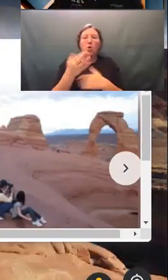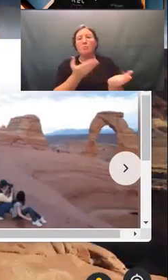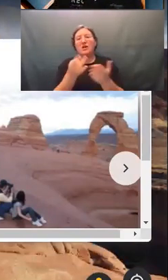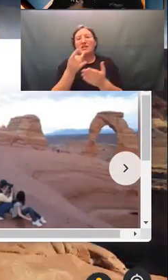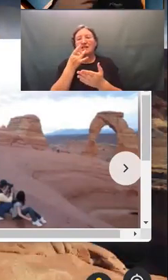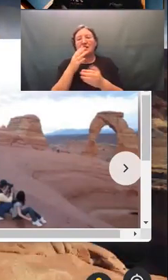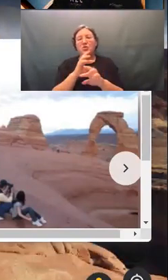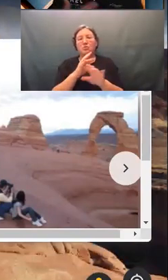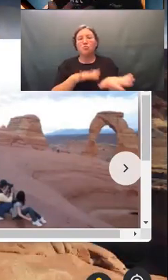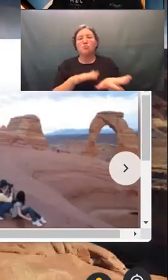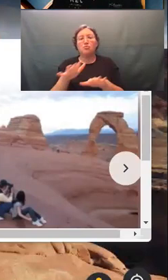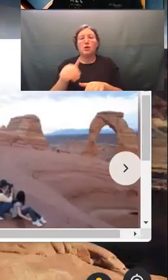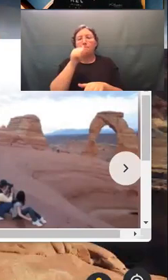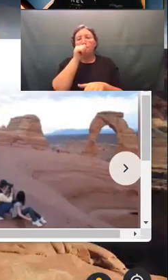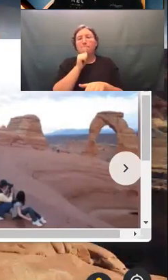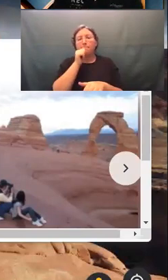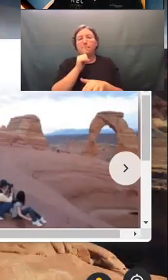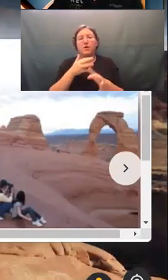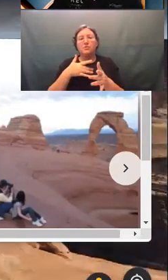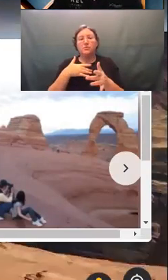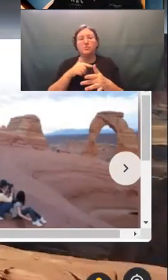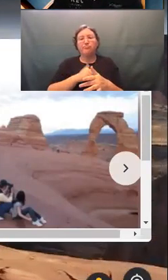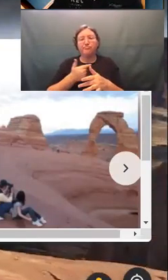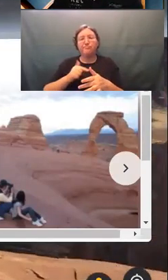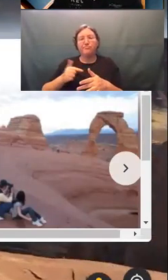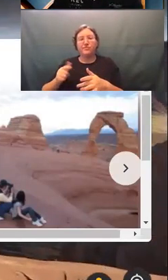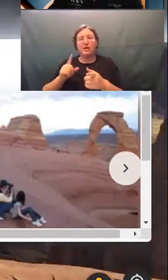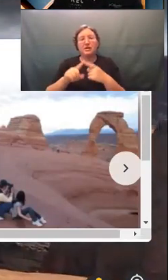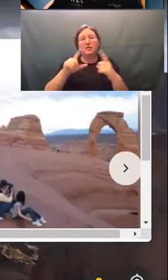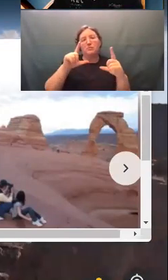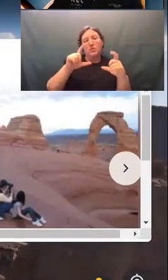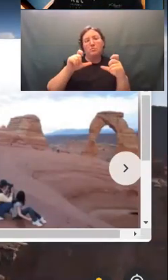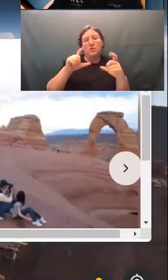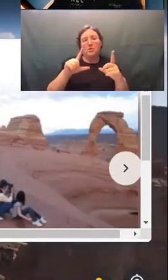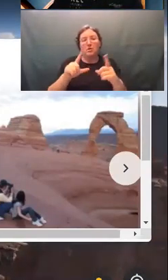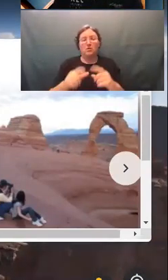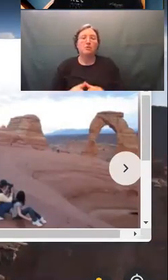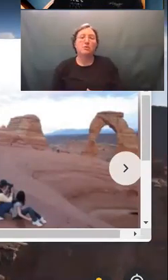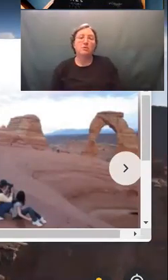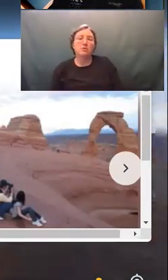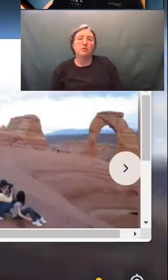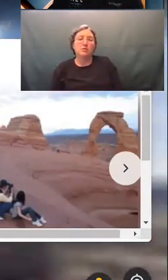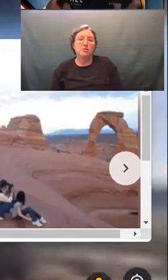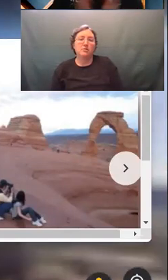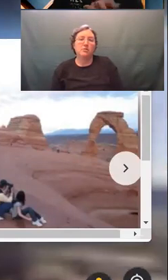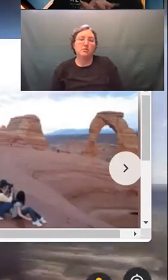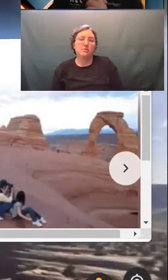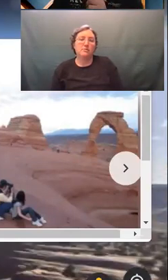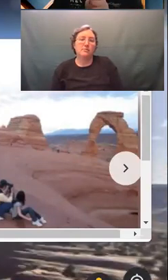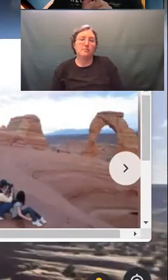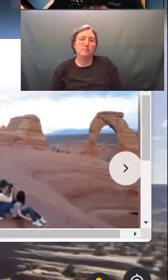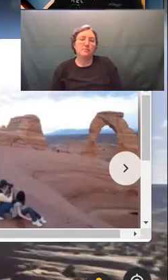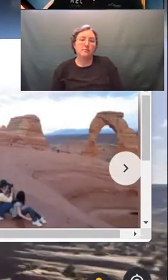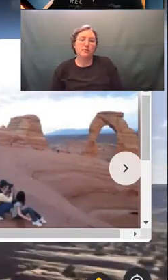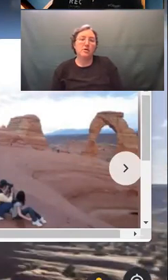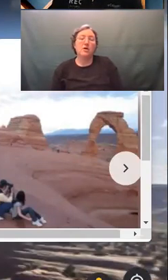ready to be patient and wait for your chance to get the picture you want with the arch. So that all being said,